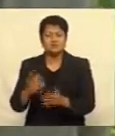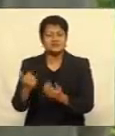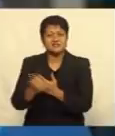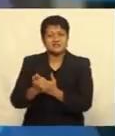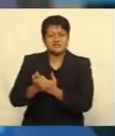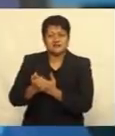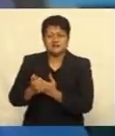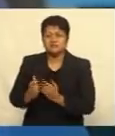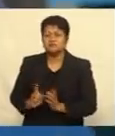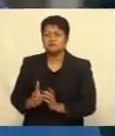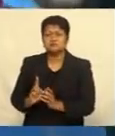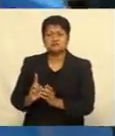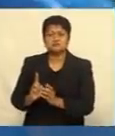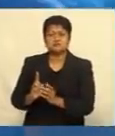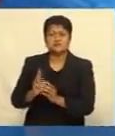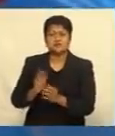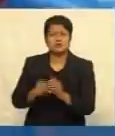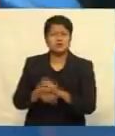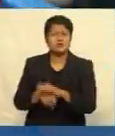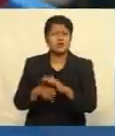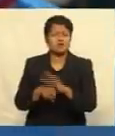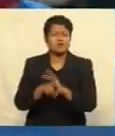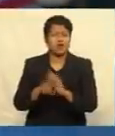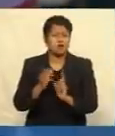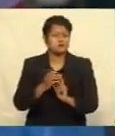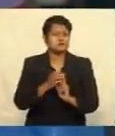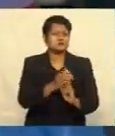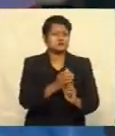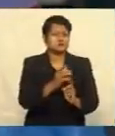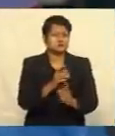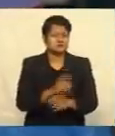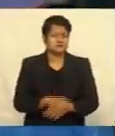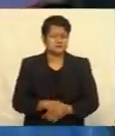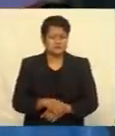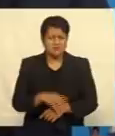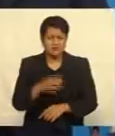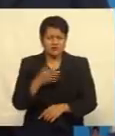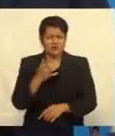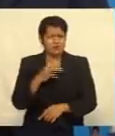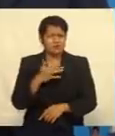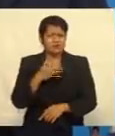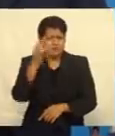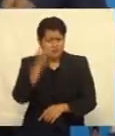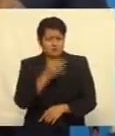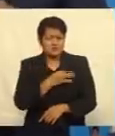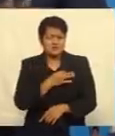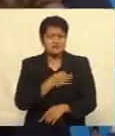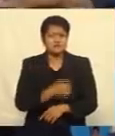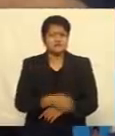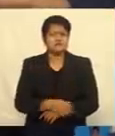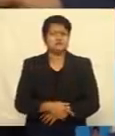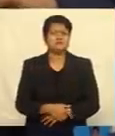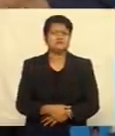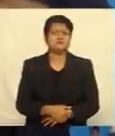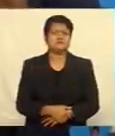Hospital isolation ward. We believe there is little chance that she passed the virus to others.